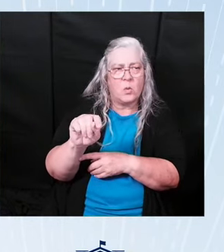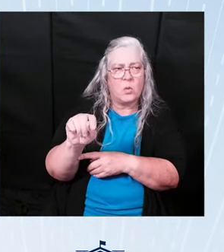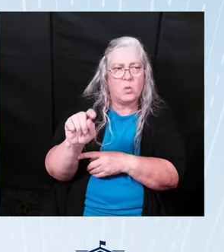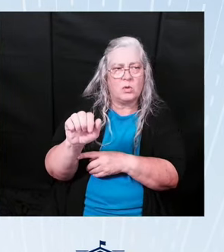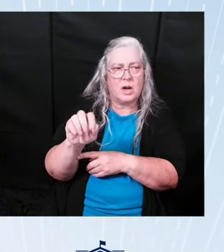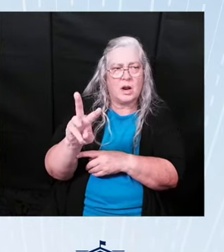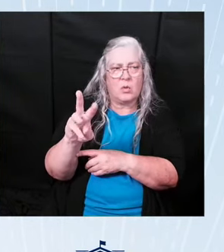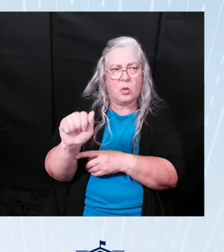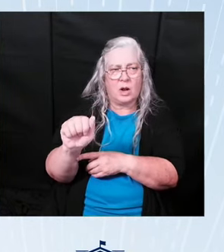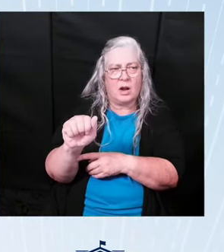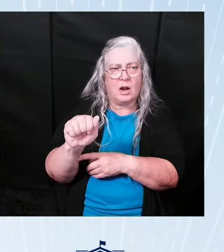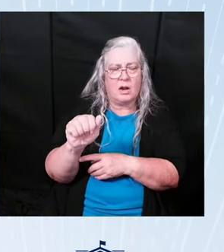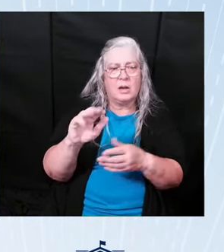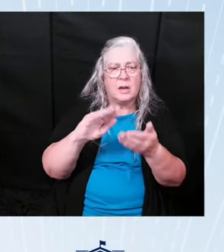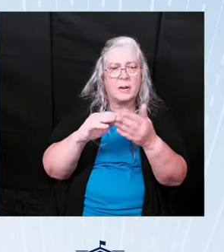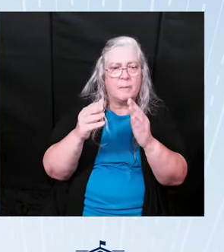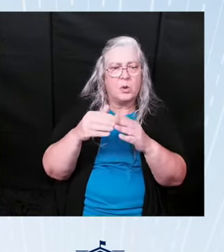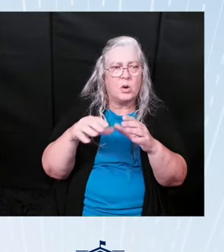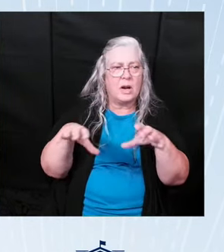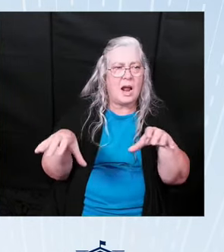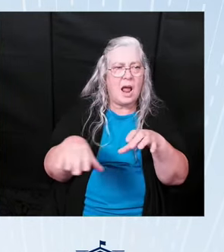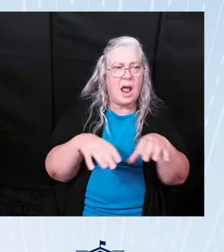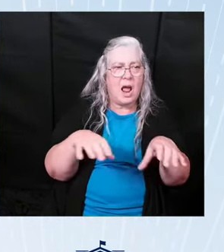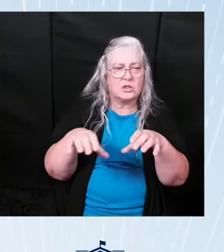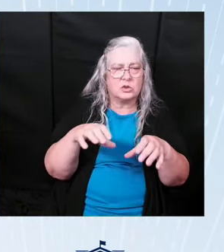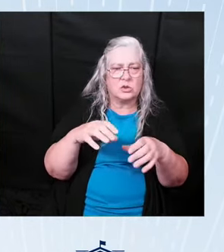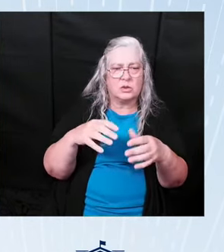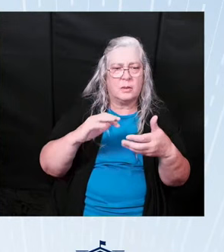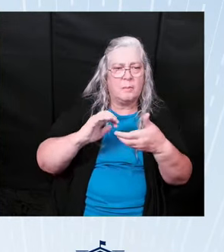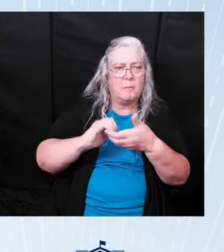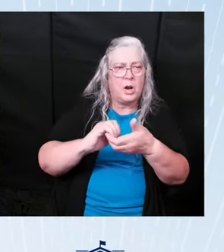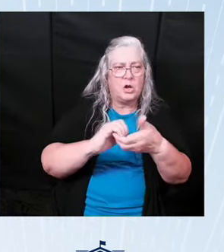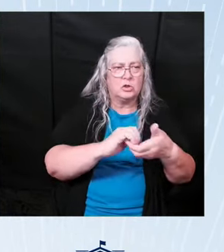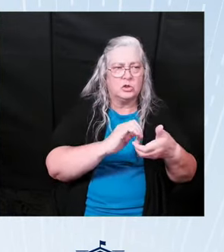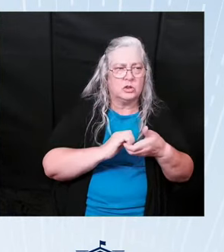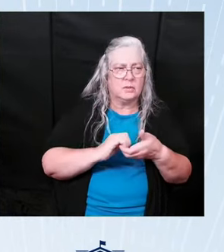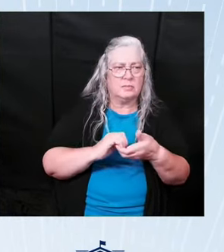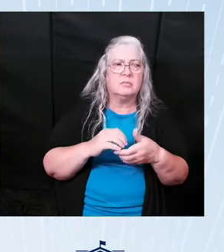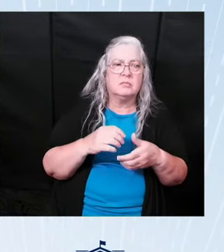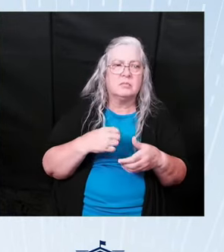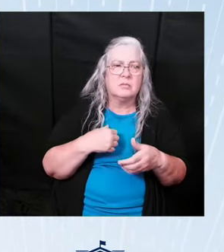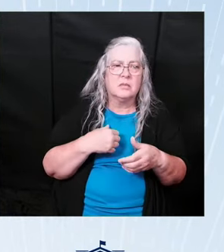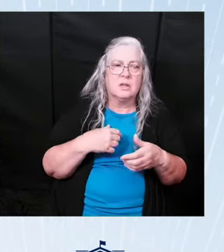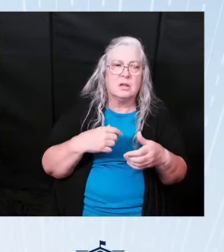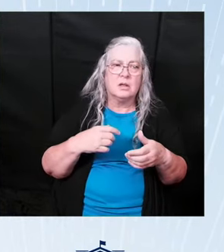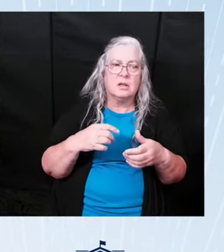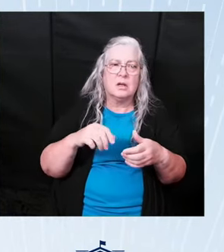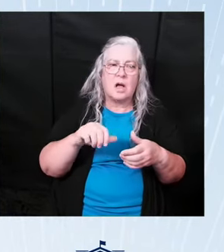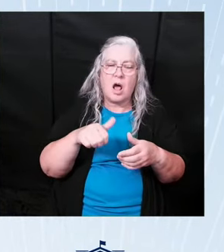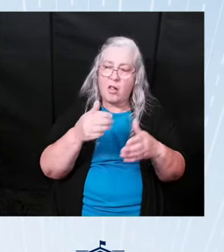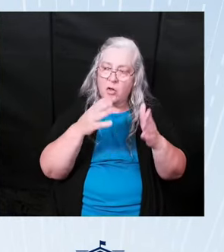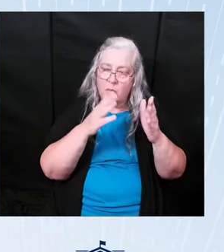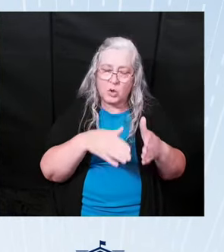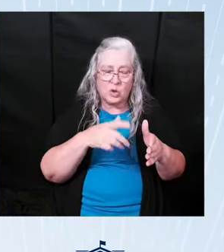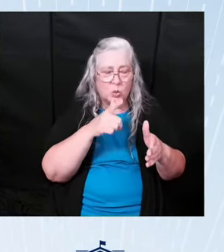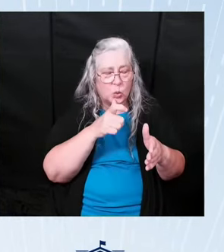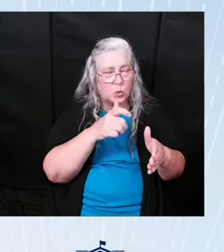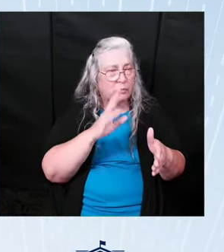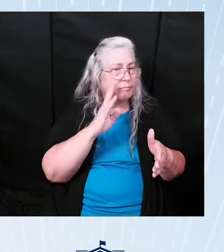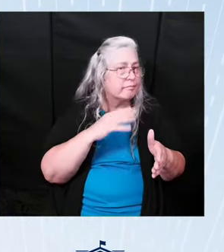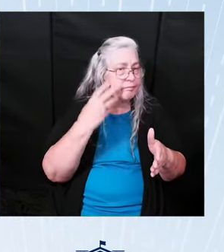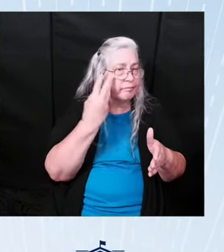I learned on-the-job skills trainings that I needed to assist low-income families and make their homes more safe and more energy